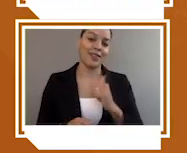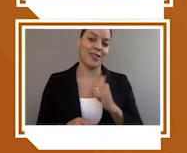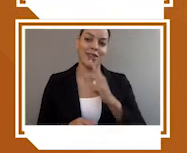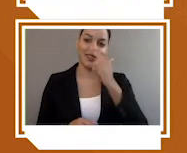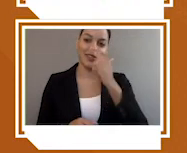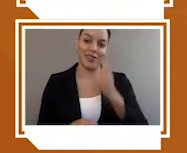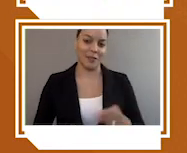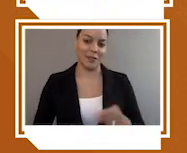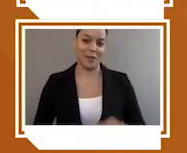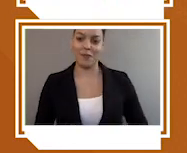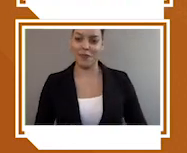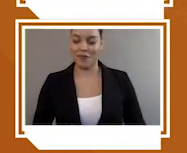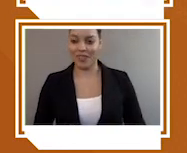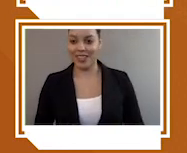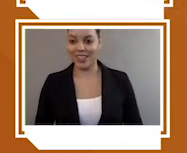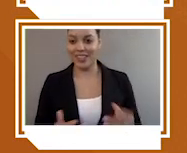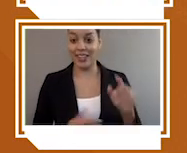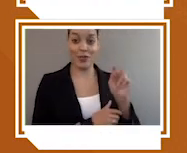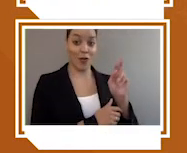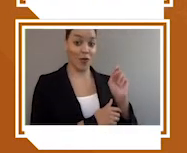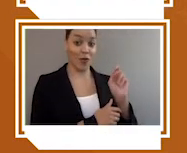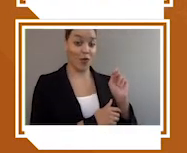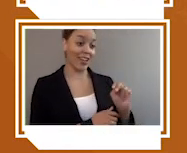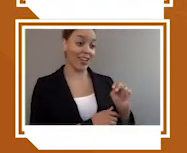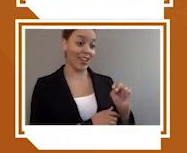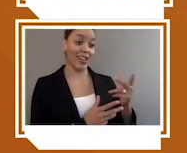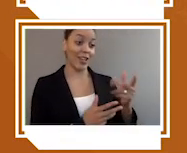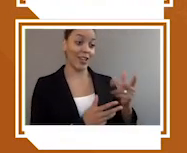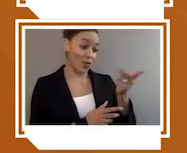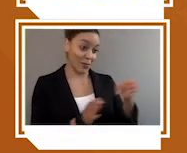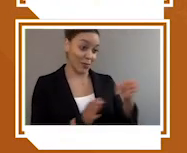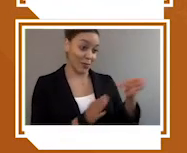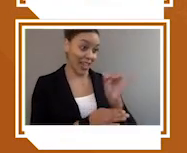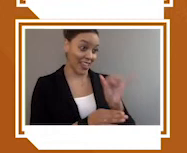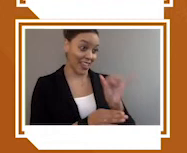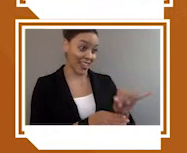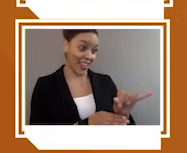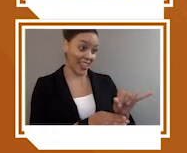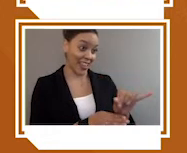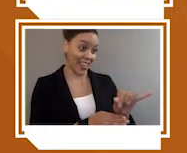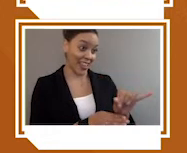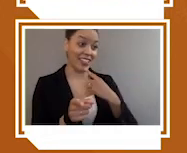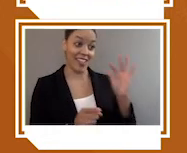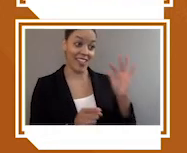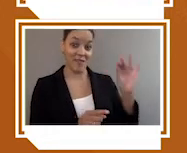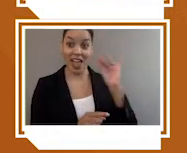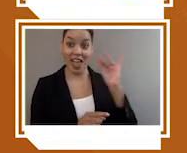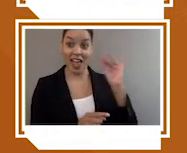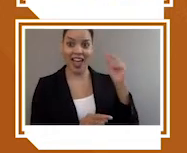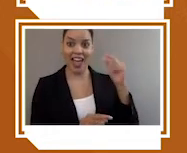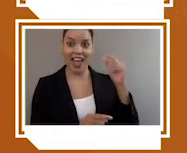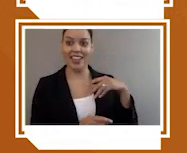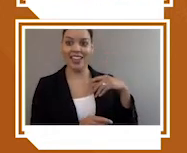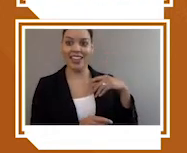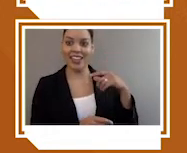Hilarious. Francine also said this, so I was like, y'all must have played this. Both of y'all was like, this fly. That's so funny. Wait, Denise,